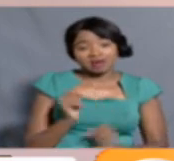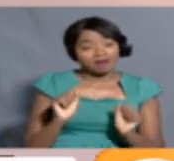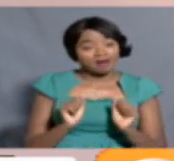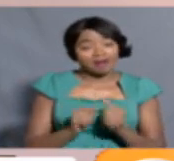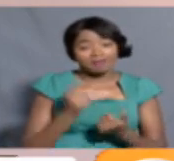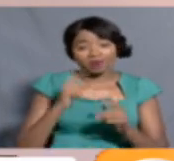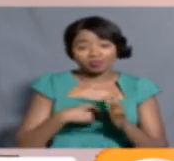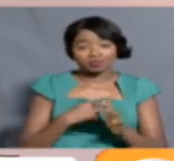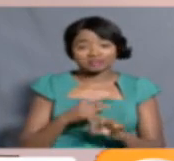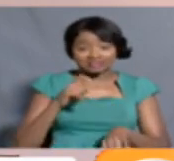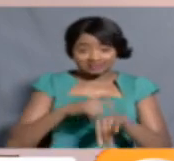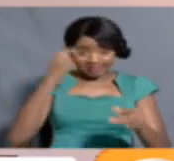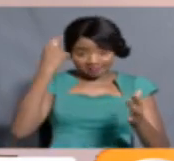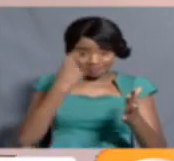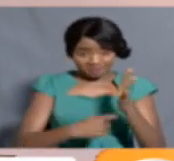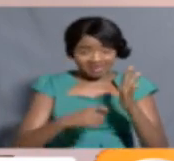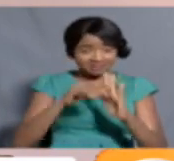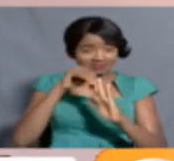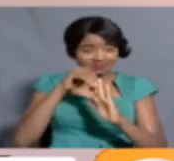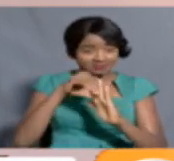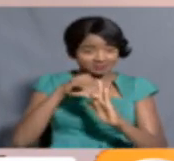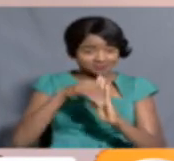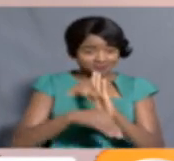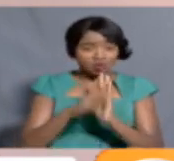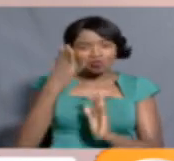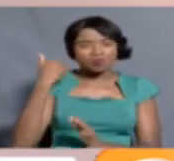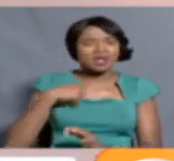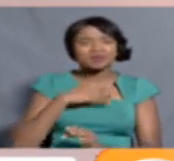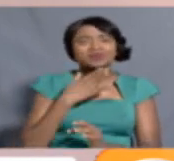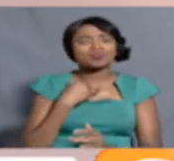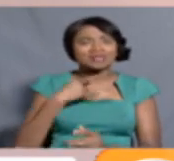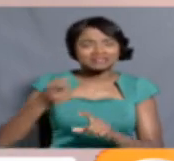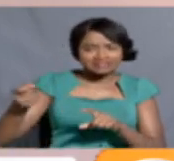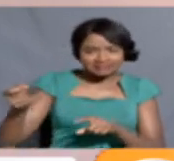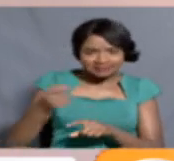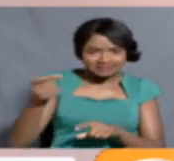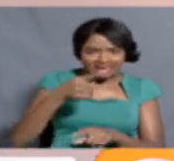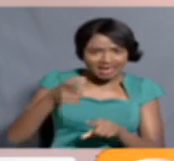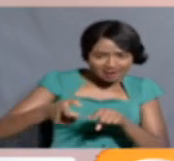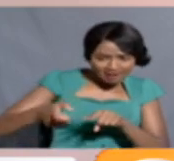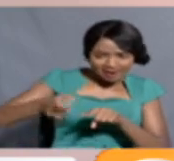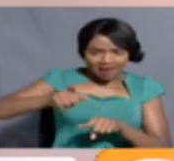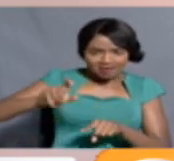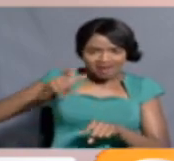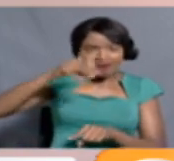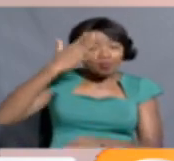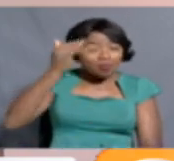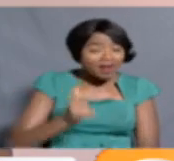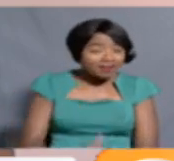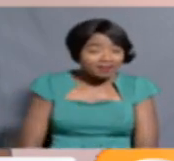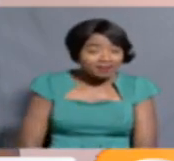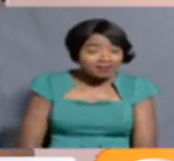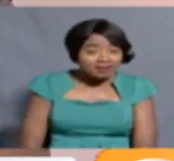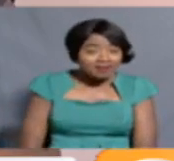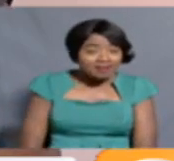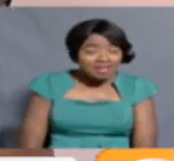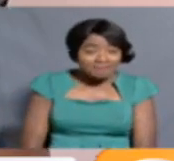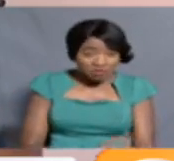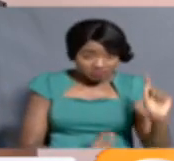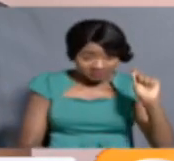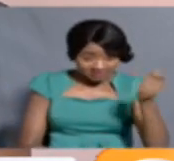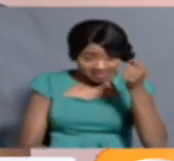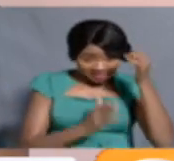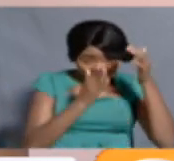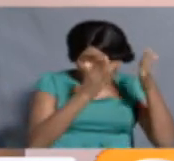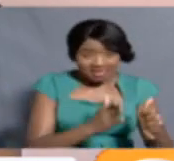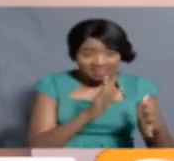inflation prices, why do you think we're all clamoring for higher salaries? It is because Kenyans, in fact, the poor spend 70% of their